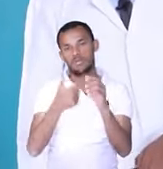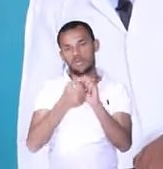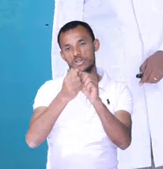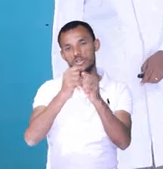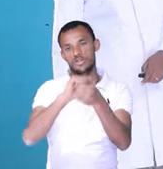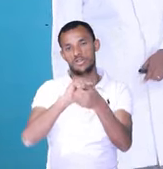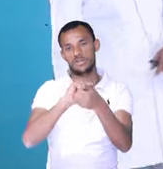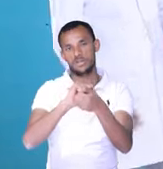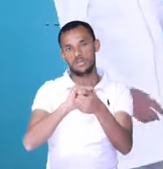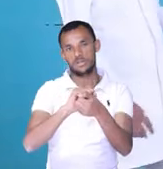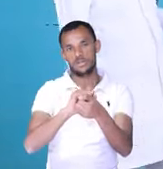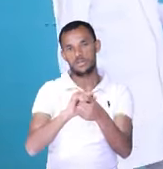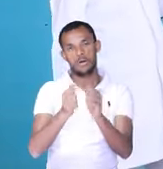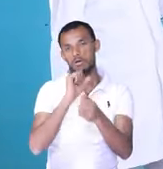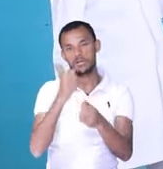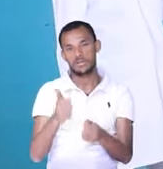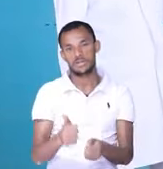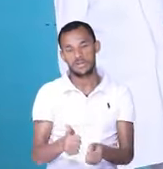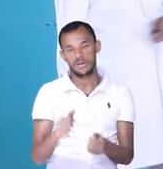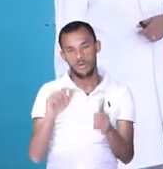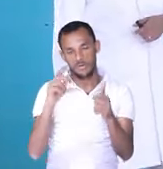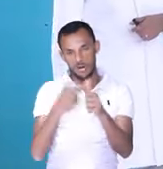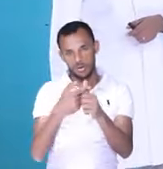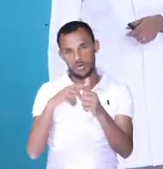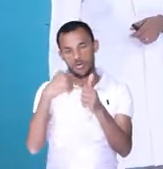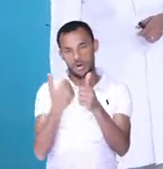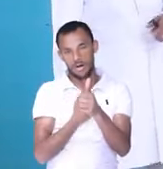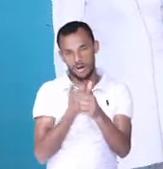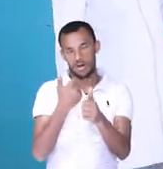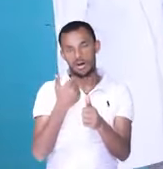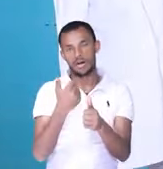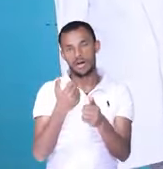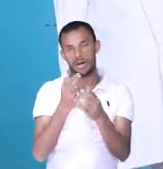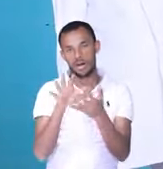change. Similarly, for first order reaction,